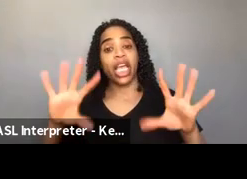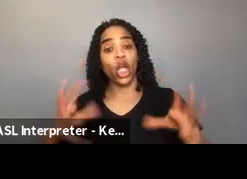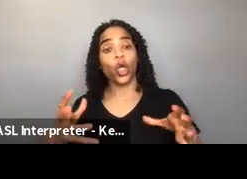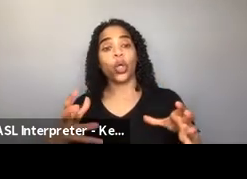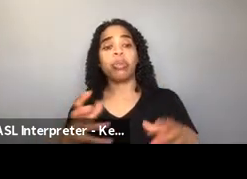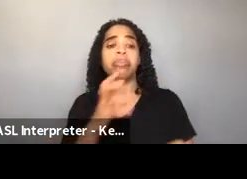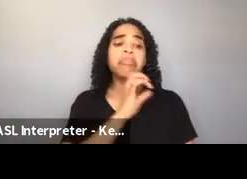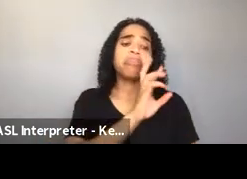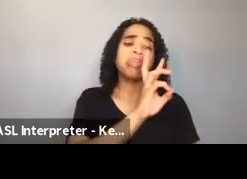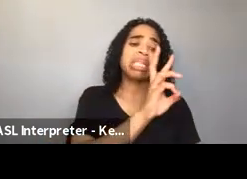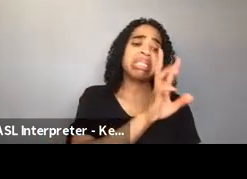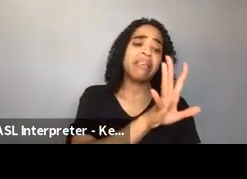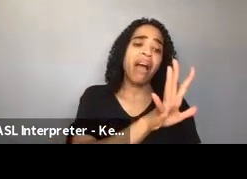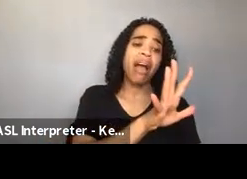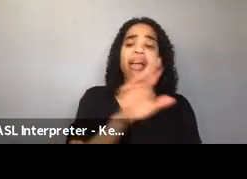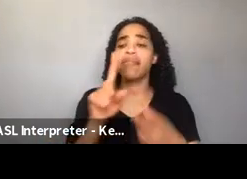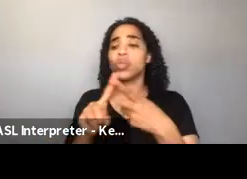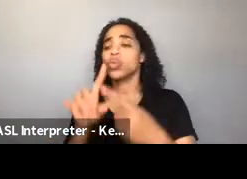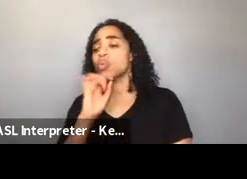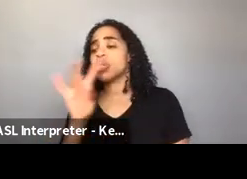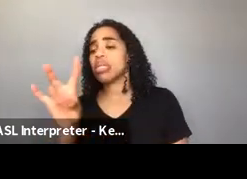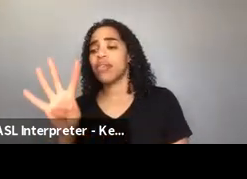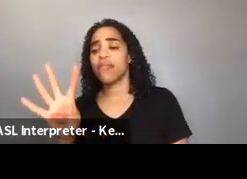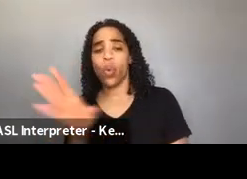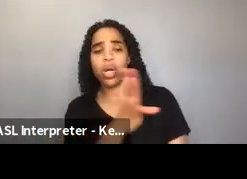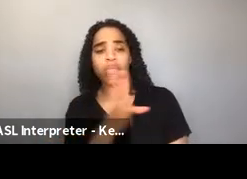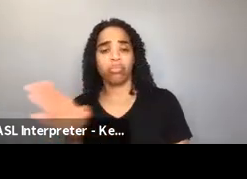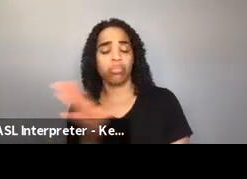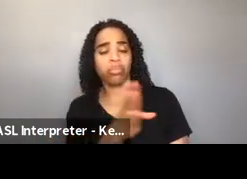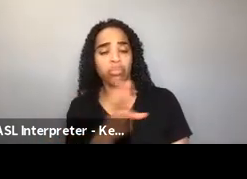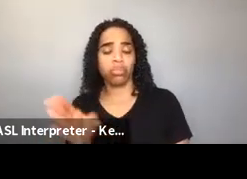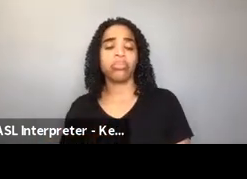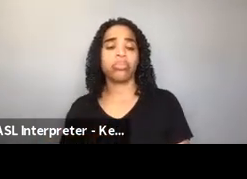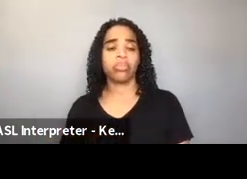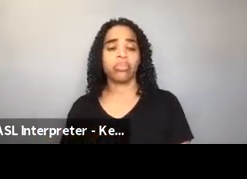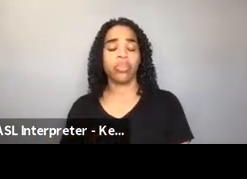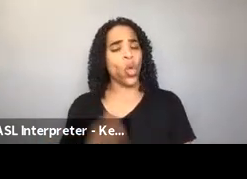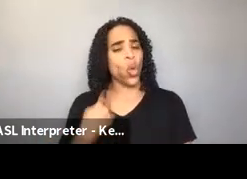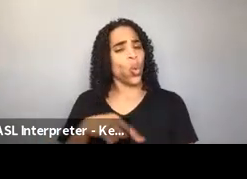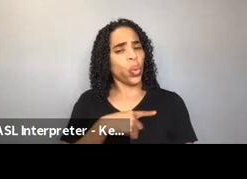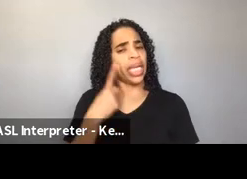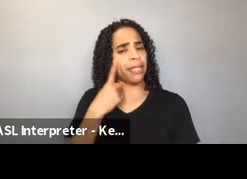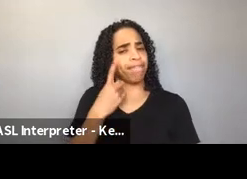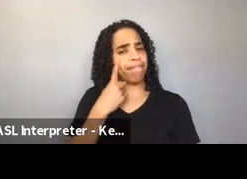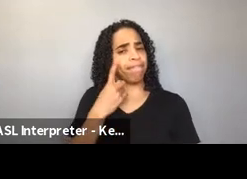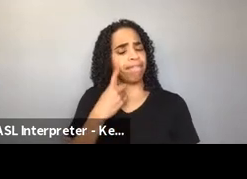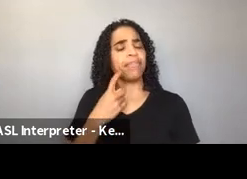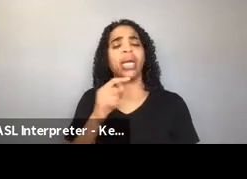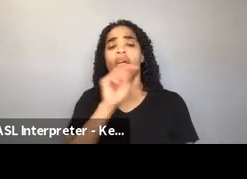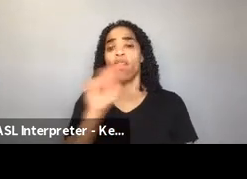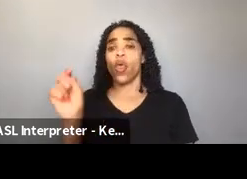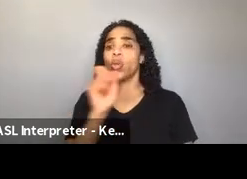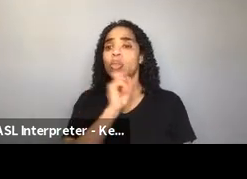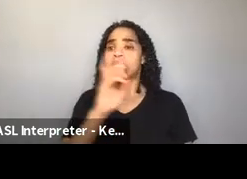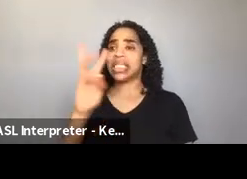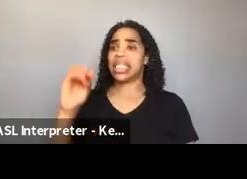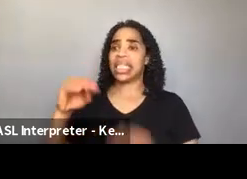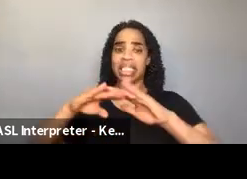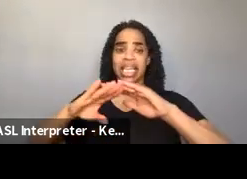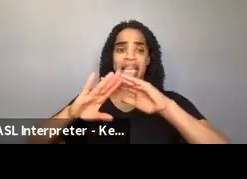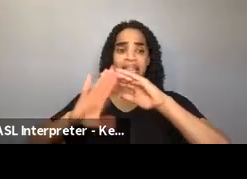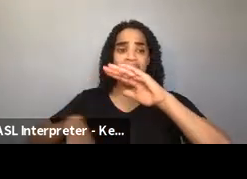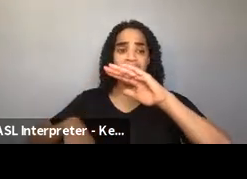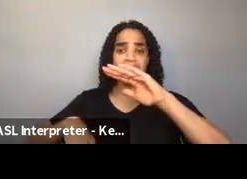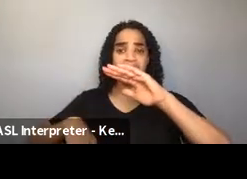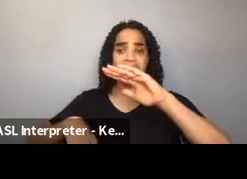to 74 years of age. It is hypothesized that those under 60 are